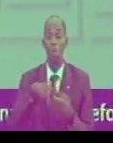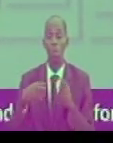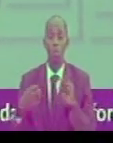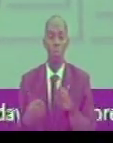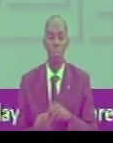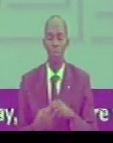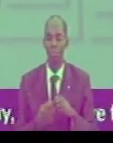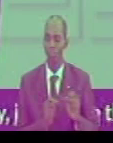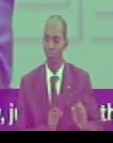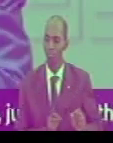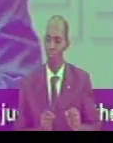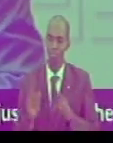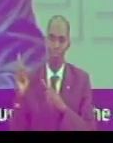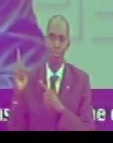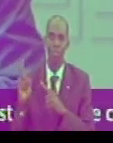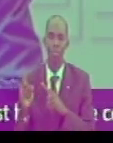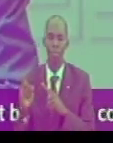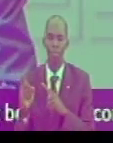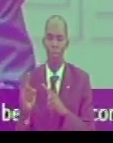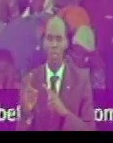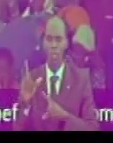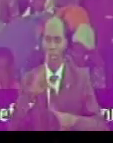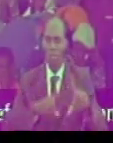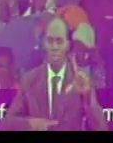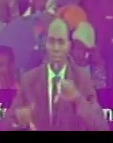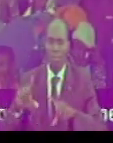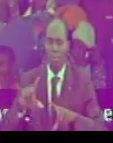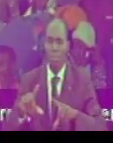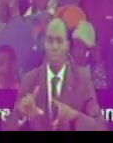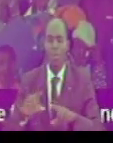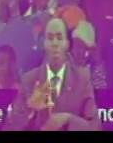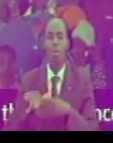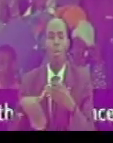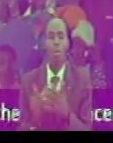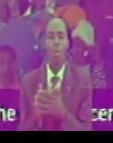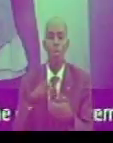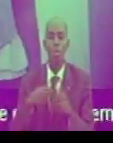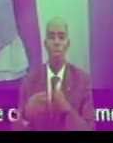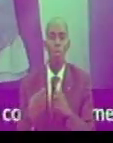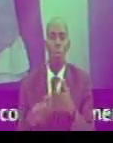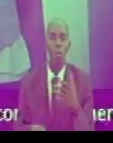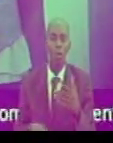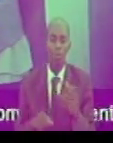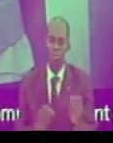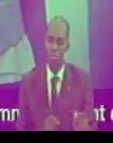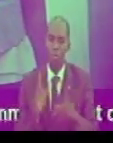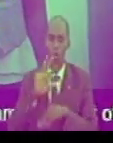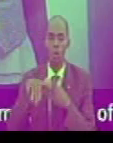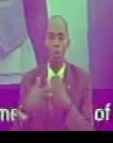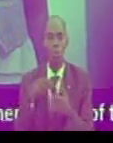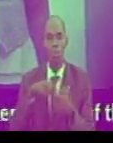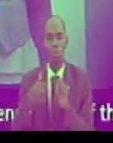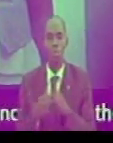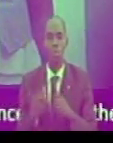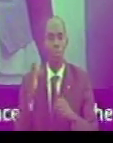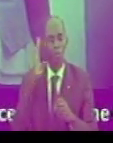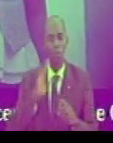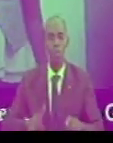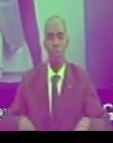All your problems are gone in Jesus' name. Listen to more testimonies now. Praise the